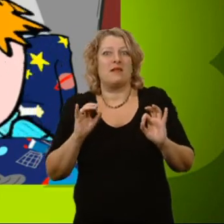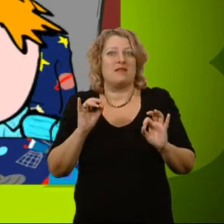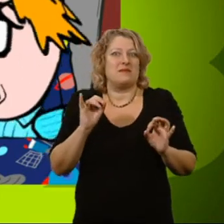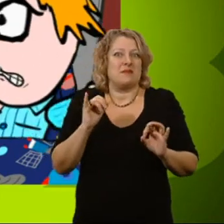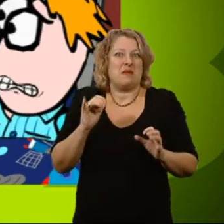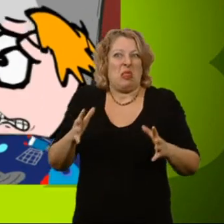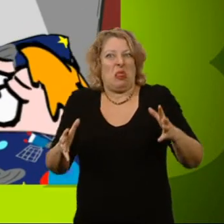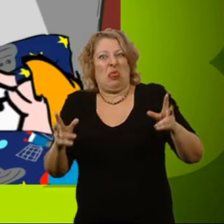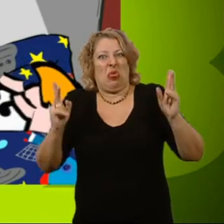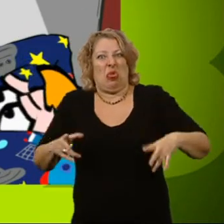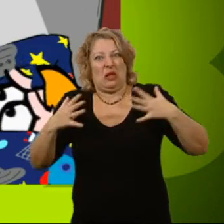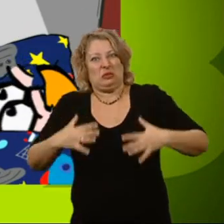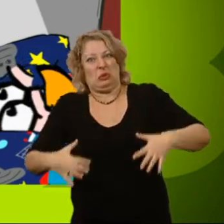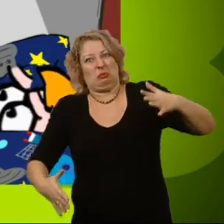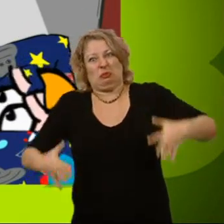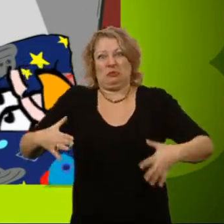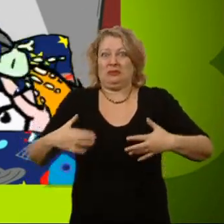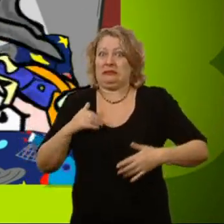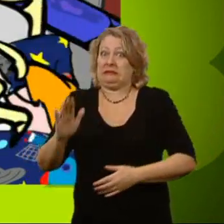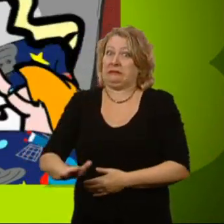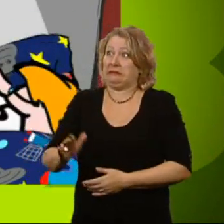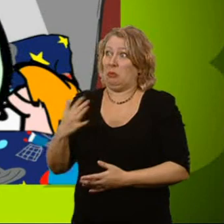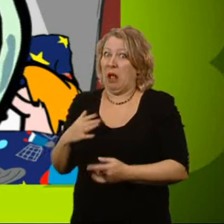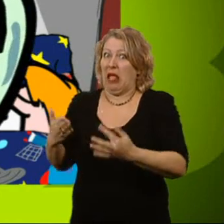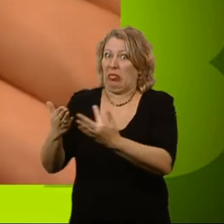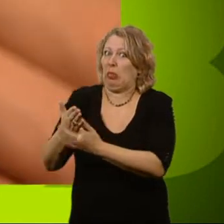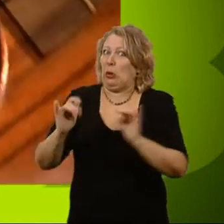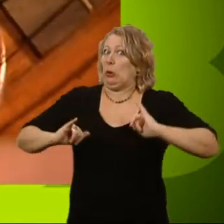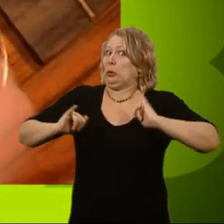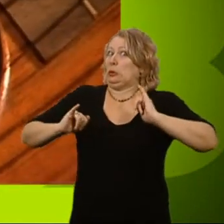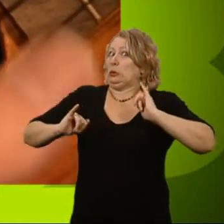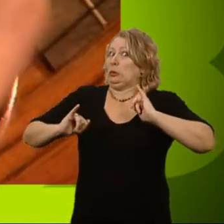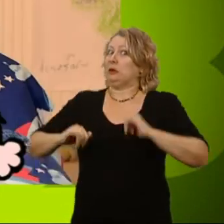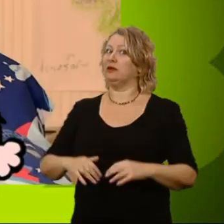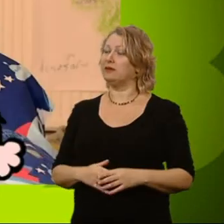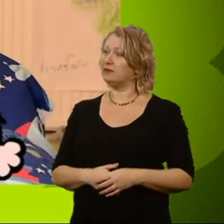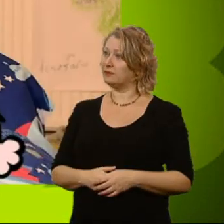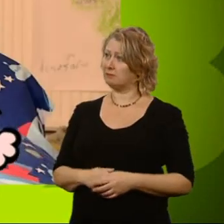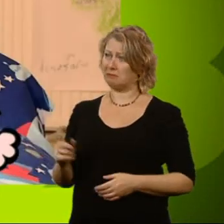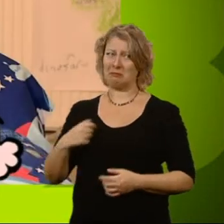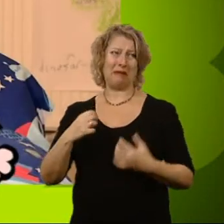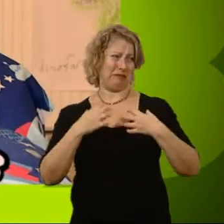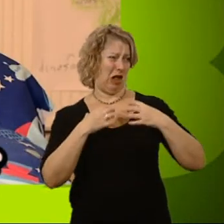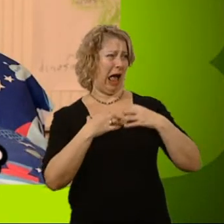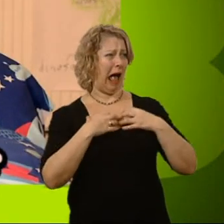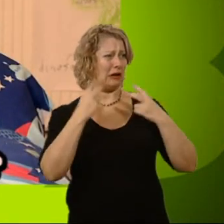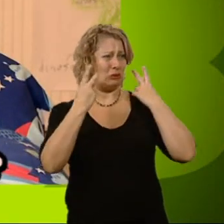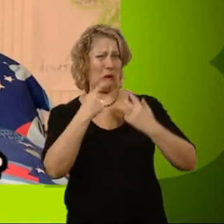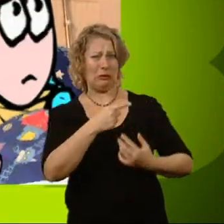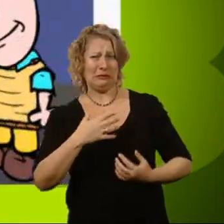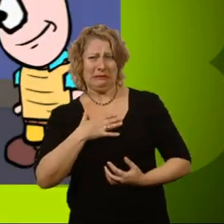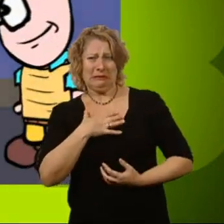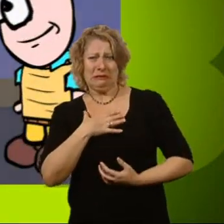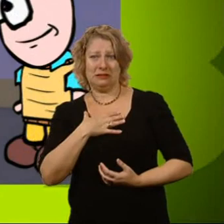rotting corpse of Zombie Chin. And I pity any little child who tries to get past him. This is the scariest song I've ever